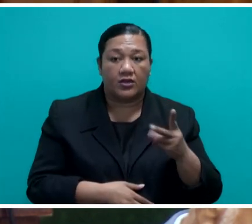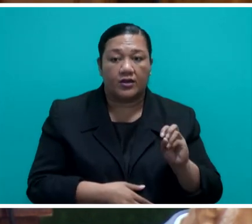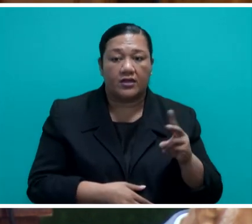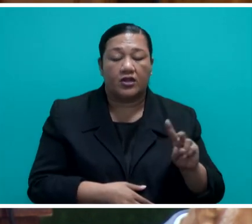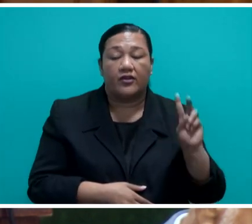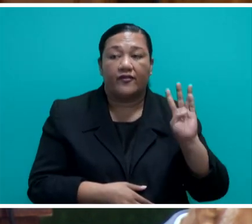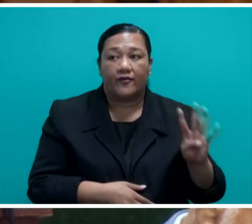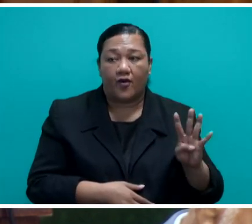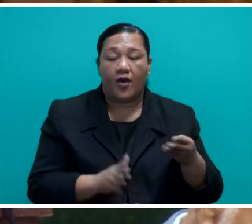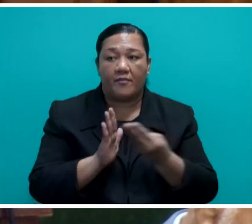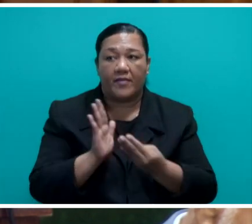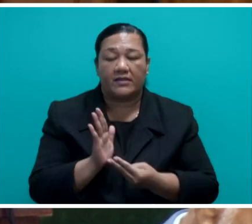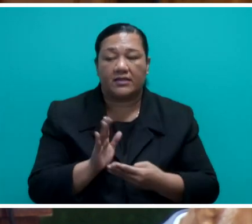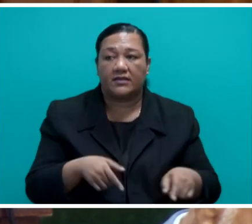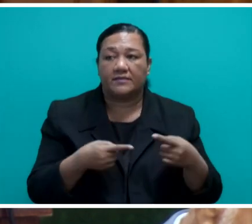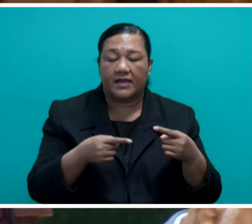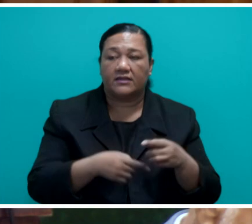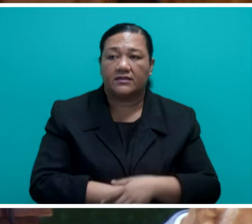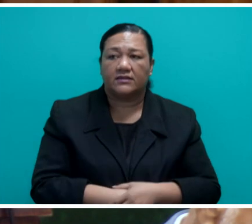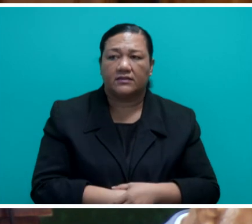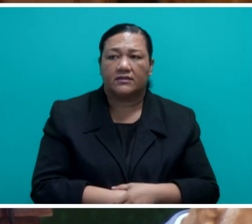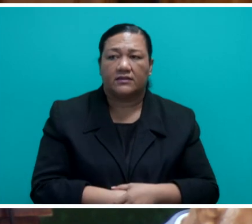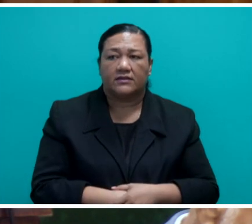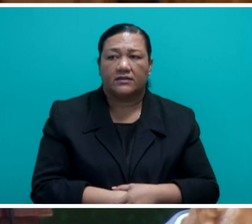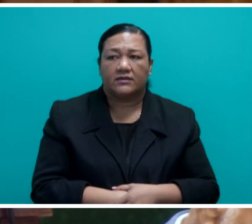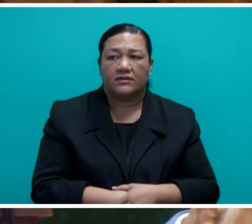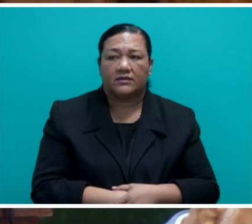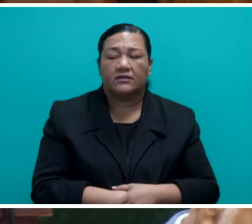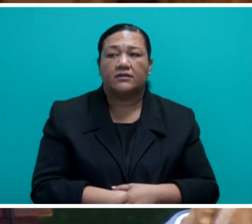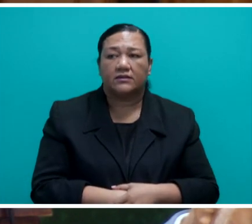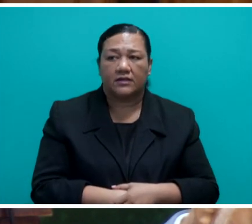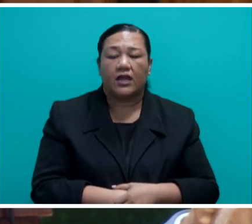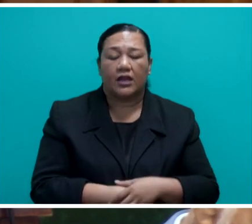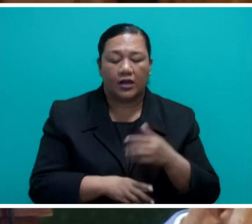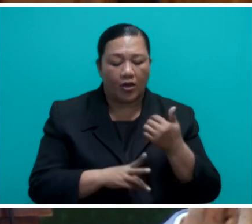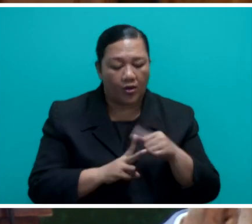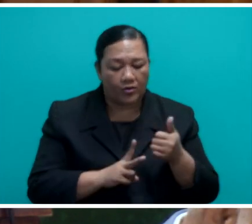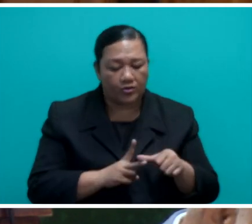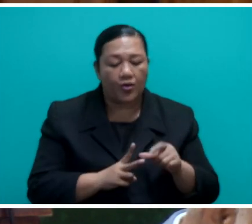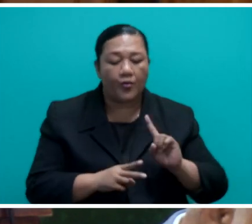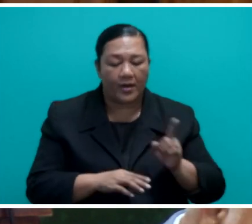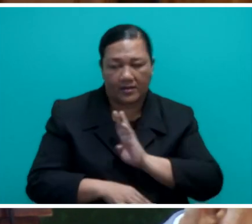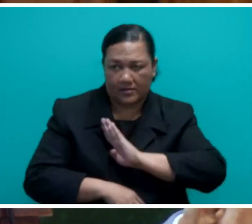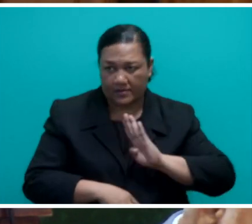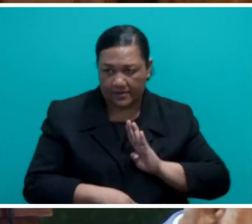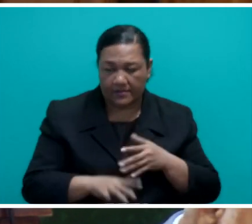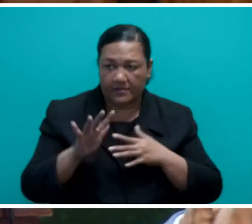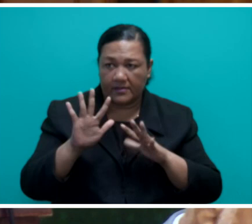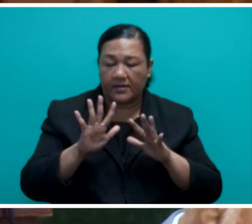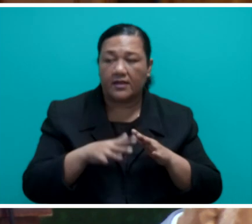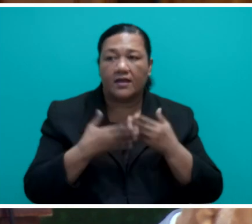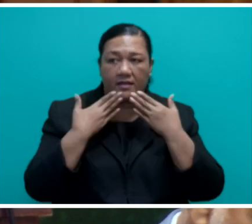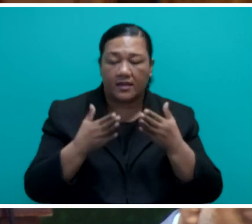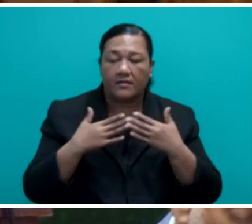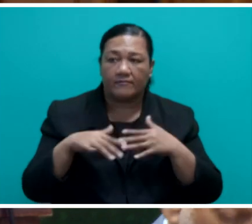discussed and proposed the re-establishment of the Drainage Board. I am grateful for the support of the